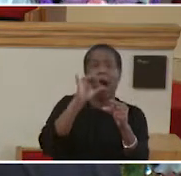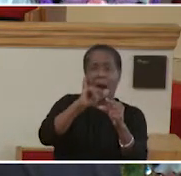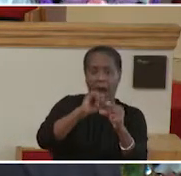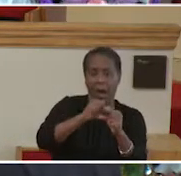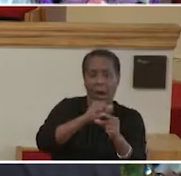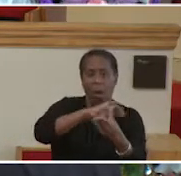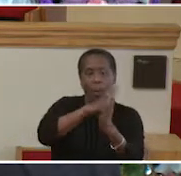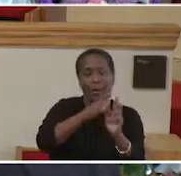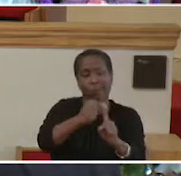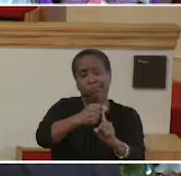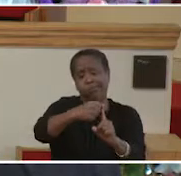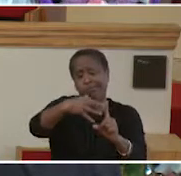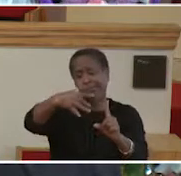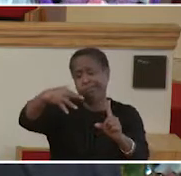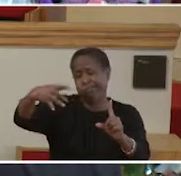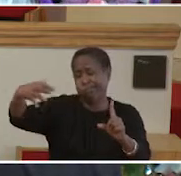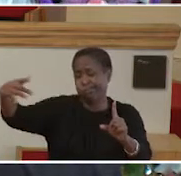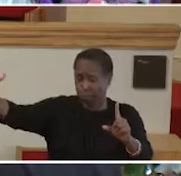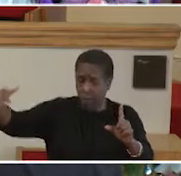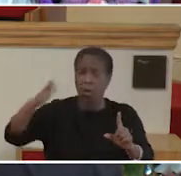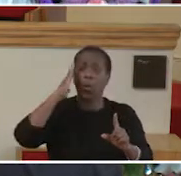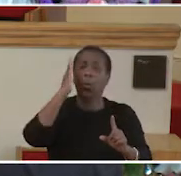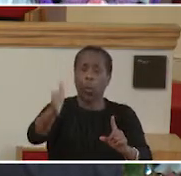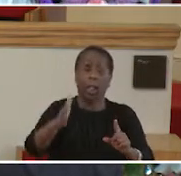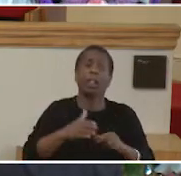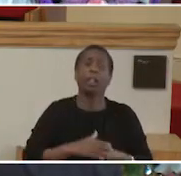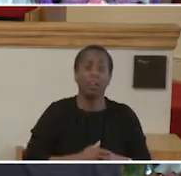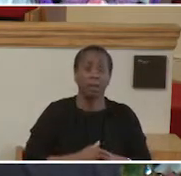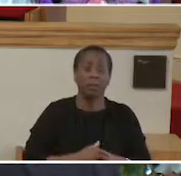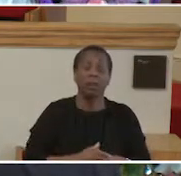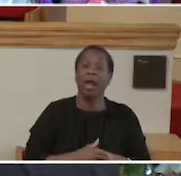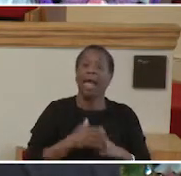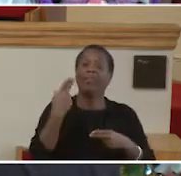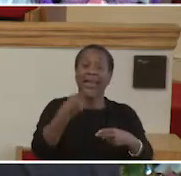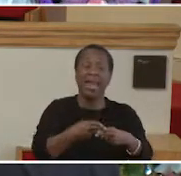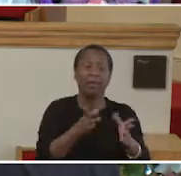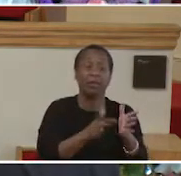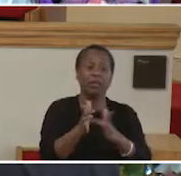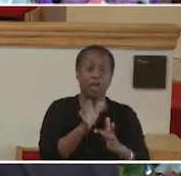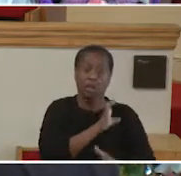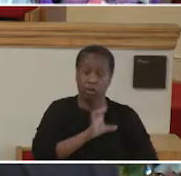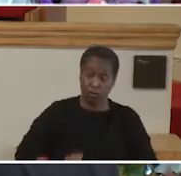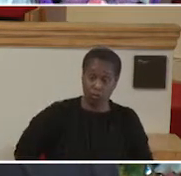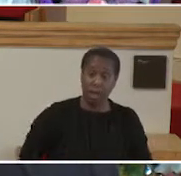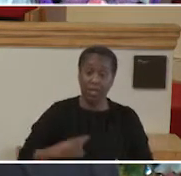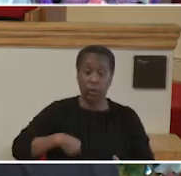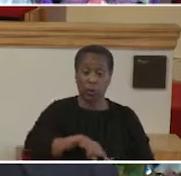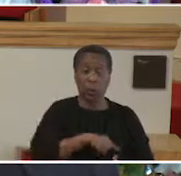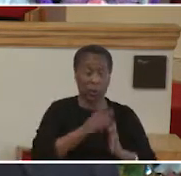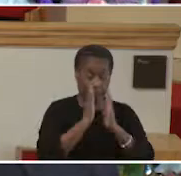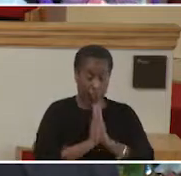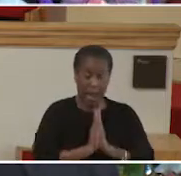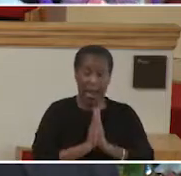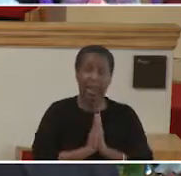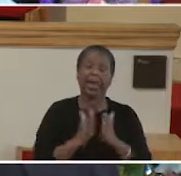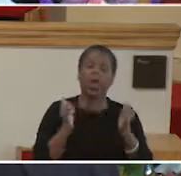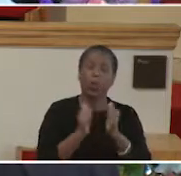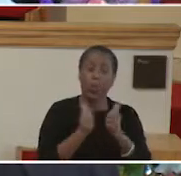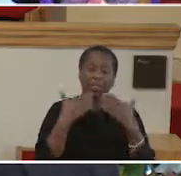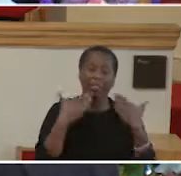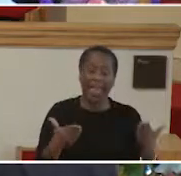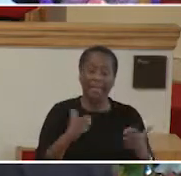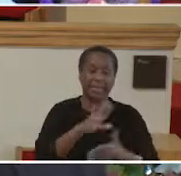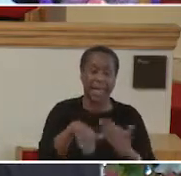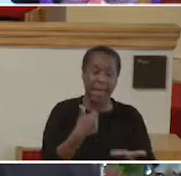of your immeasurable kingdom. In the name of Jesus Christ, we pray with thanks.